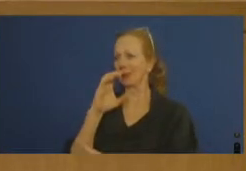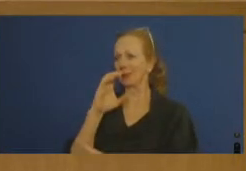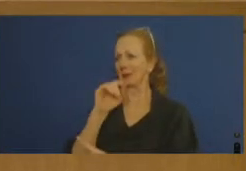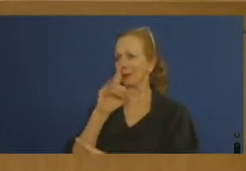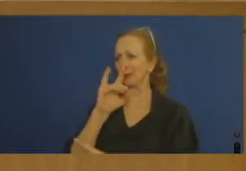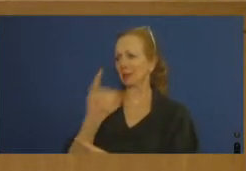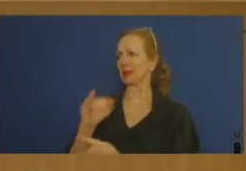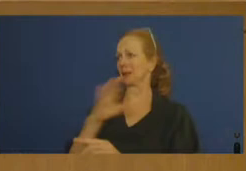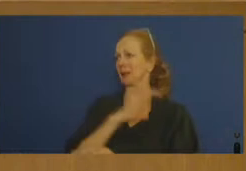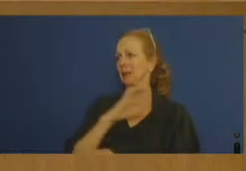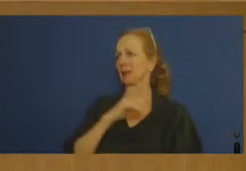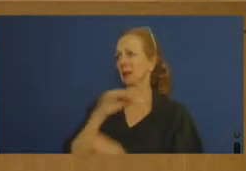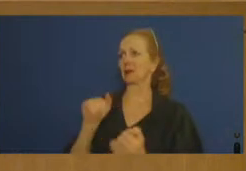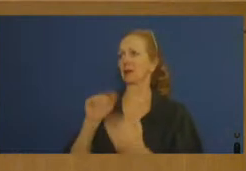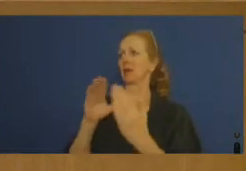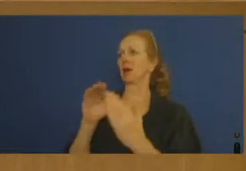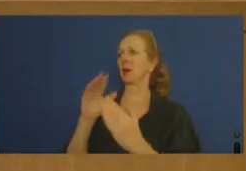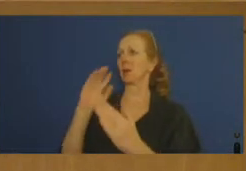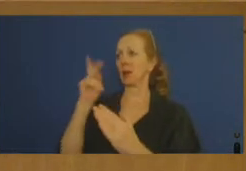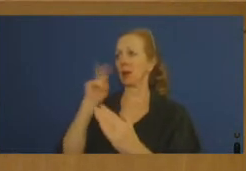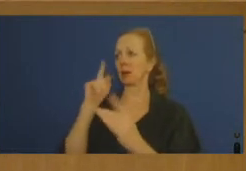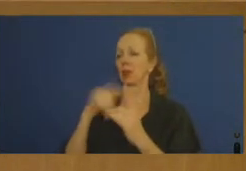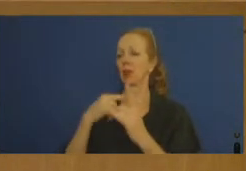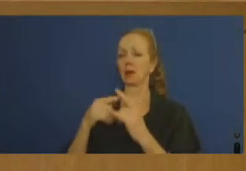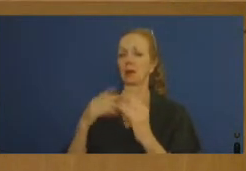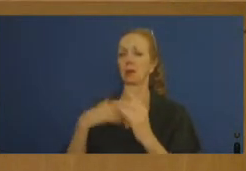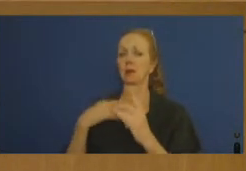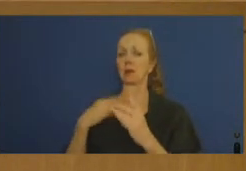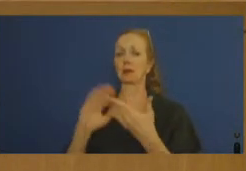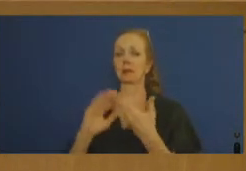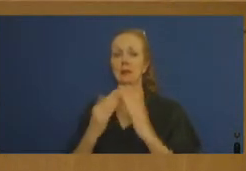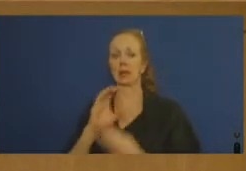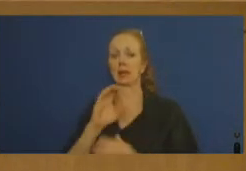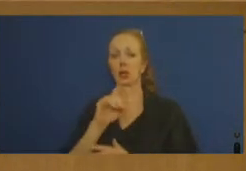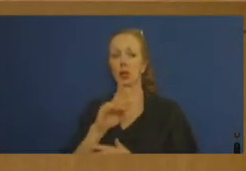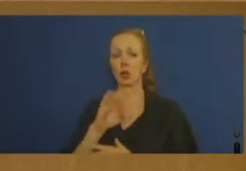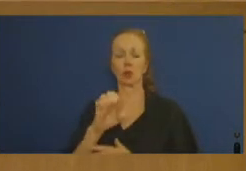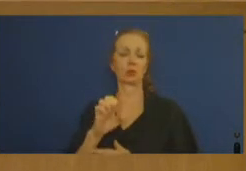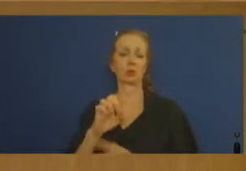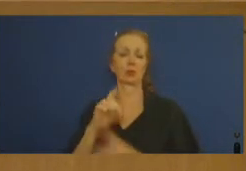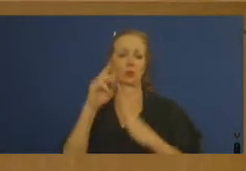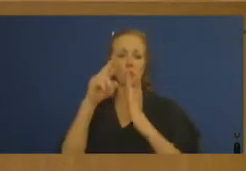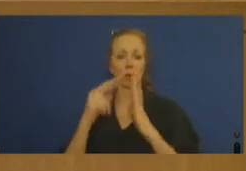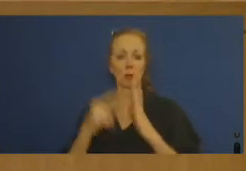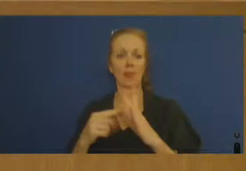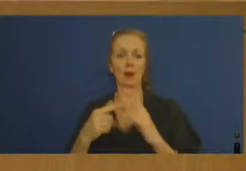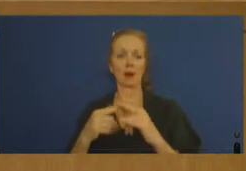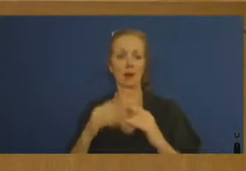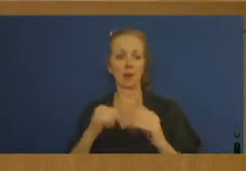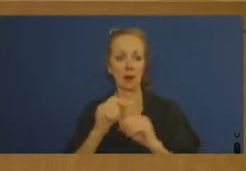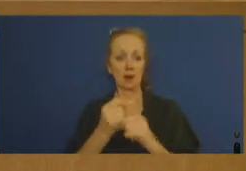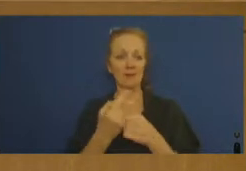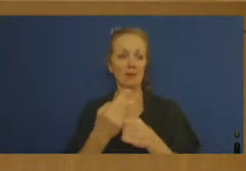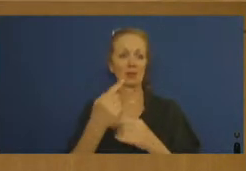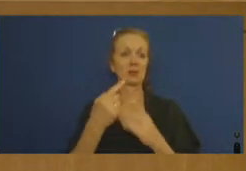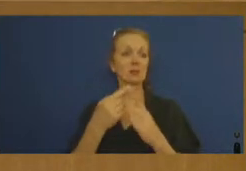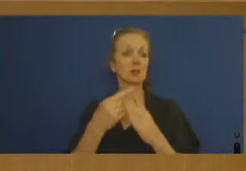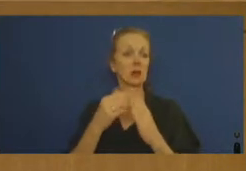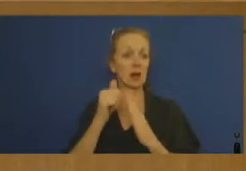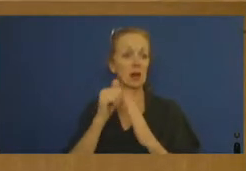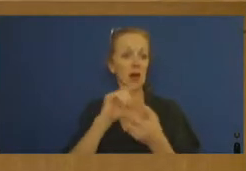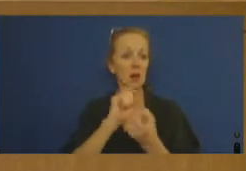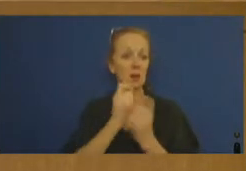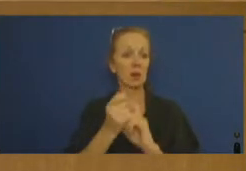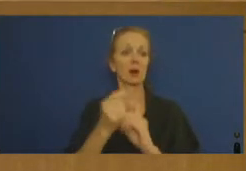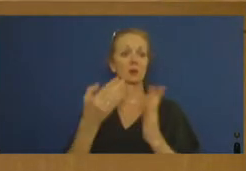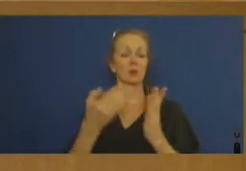political matters, but somehow you have the power to amend city code ordinances that criminalize our First Amendment rights, and which